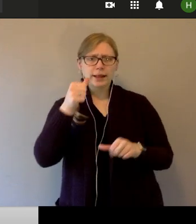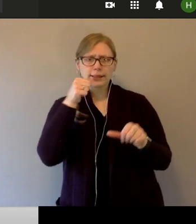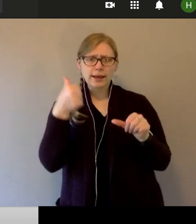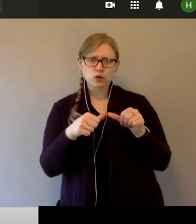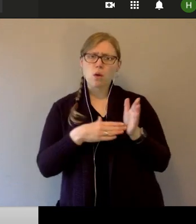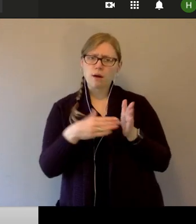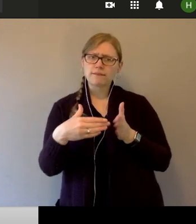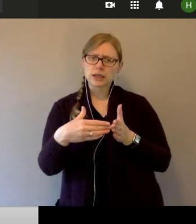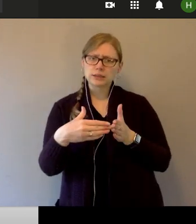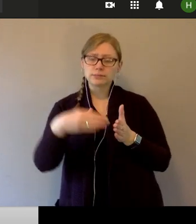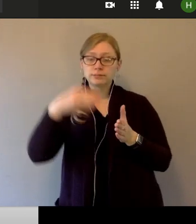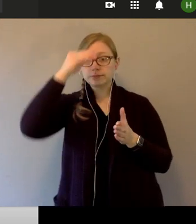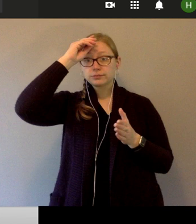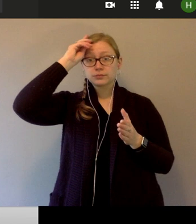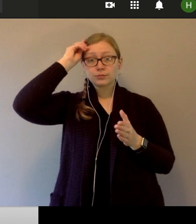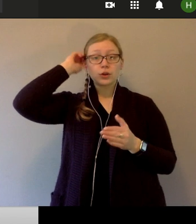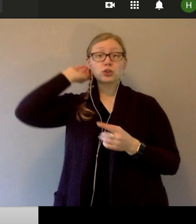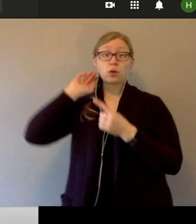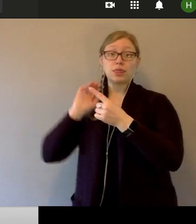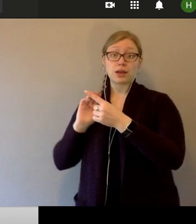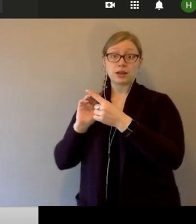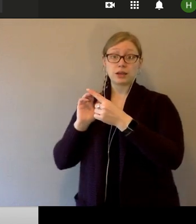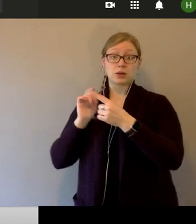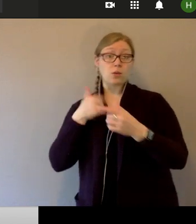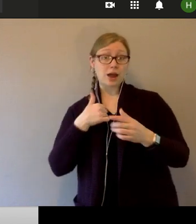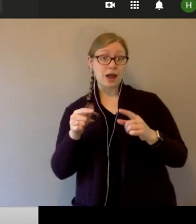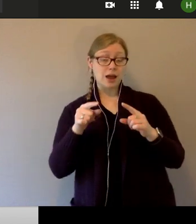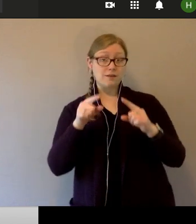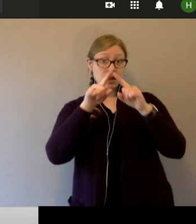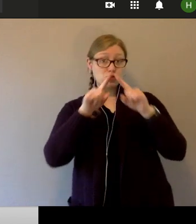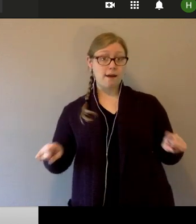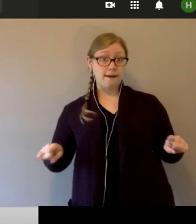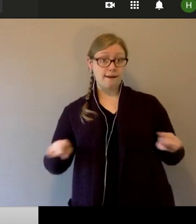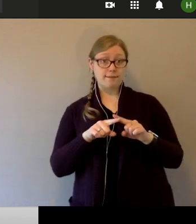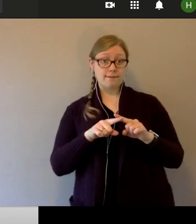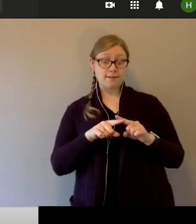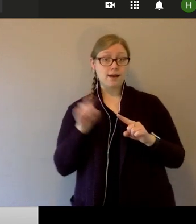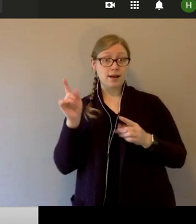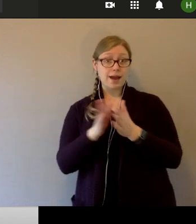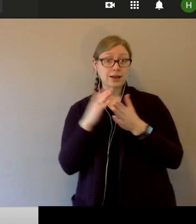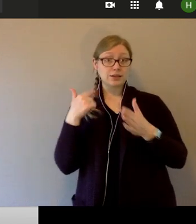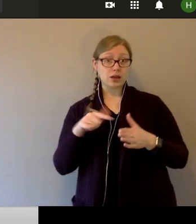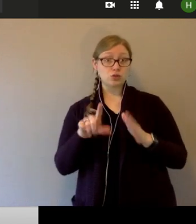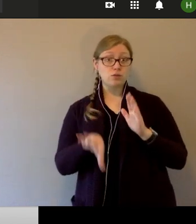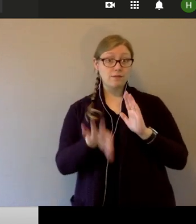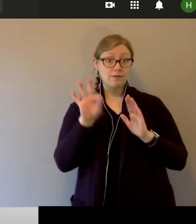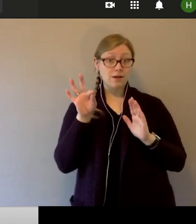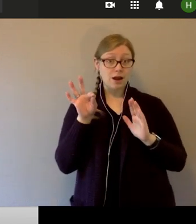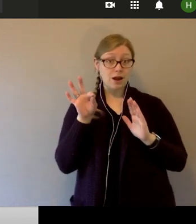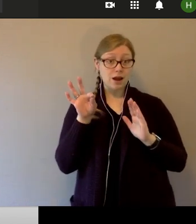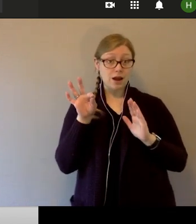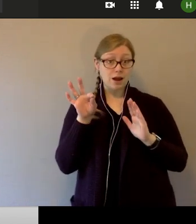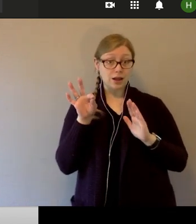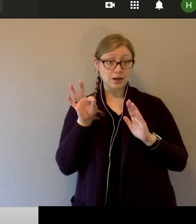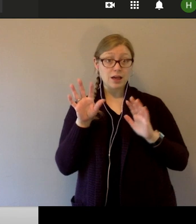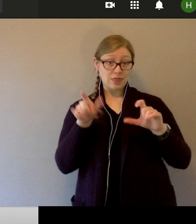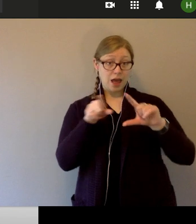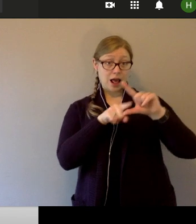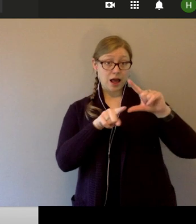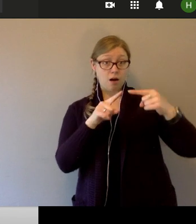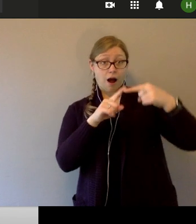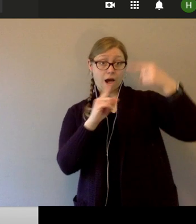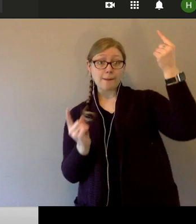a triangle, and it asks us to find the length of the opposite leg to the 80-degree angle. So here's the 80-degree